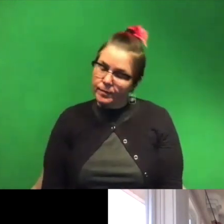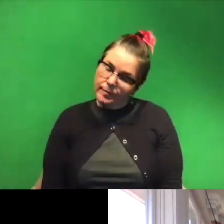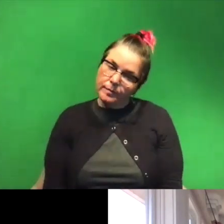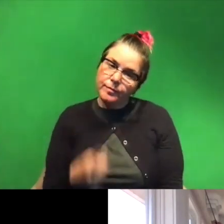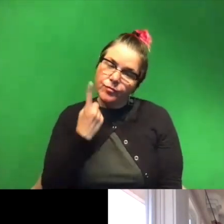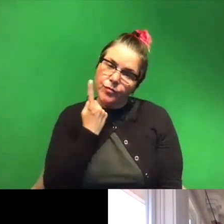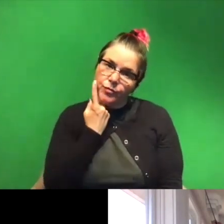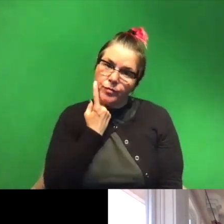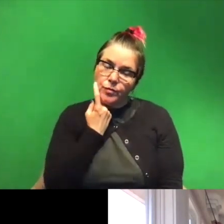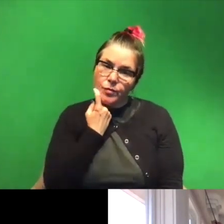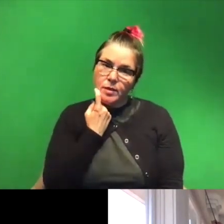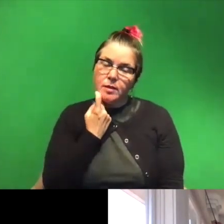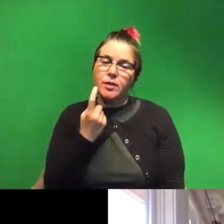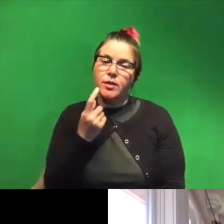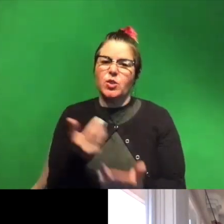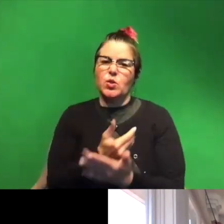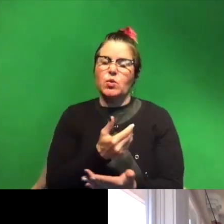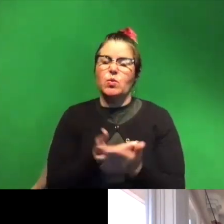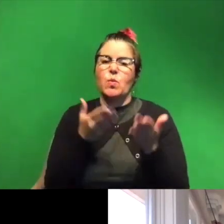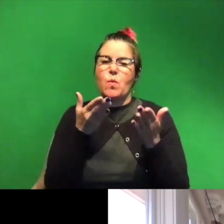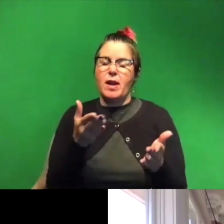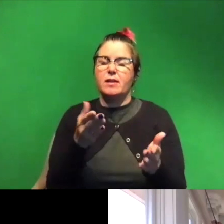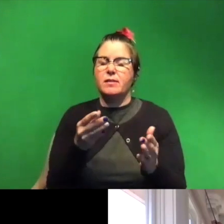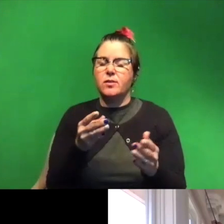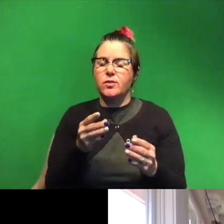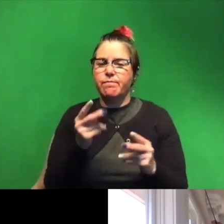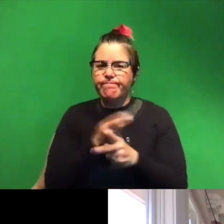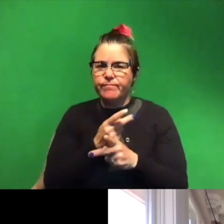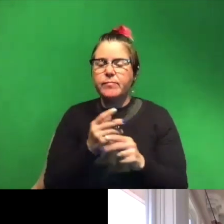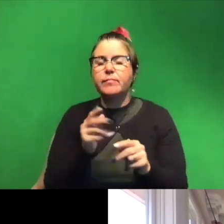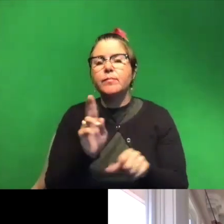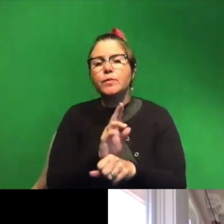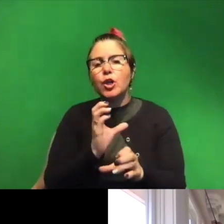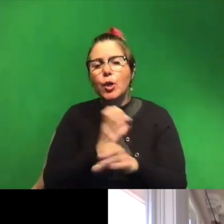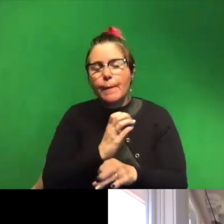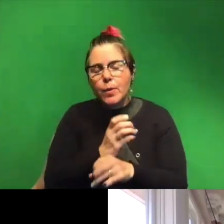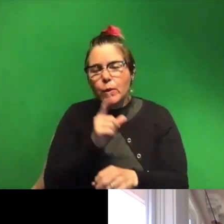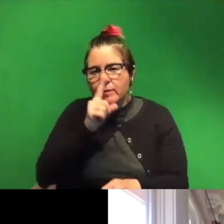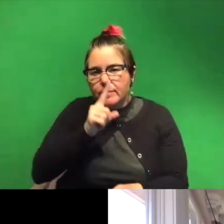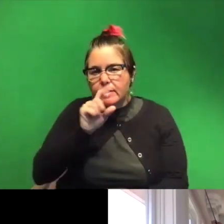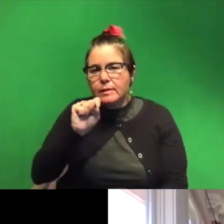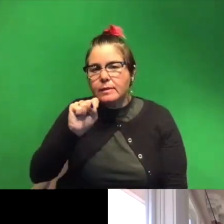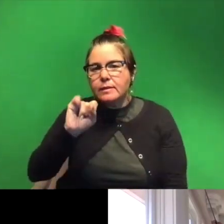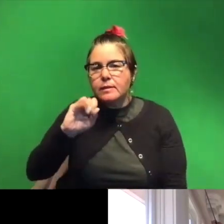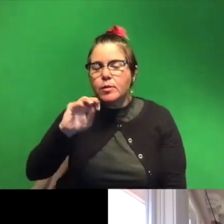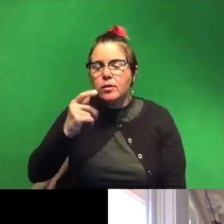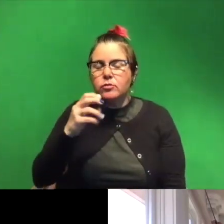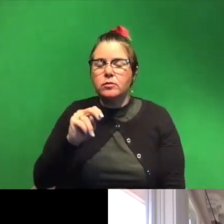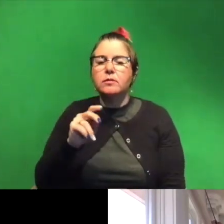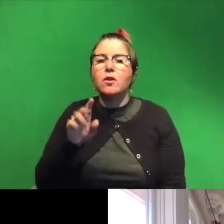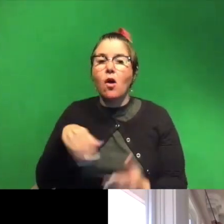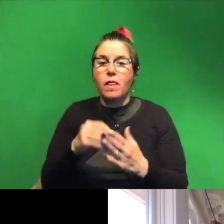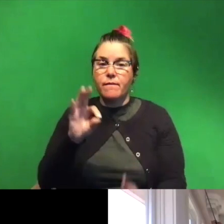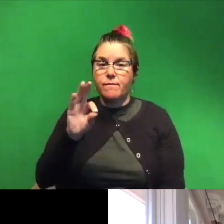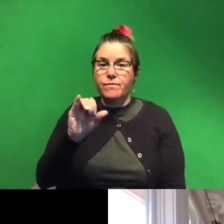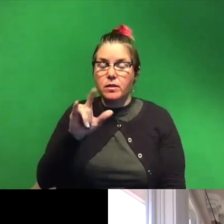Recently, there have been a lot of new ways to tell how dinosaurs looked like using computer simulations where they would take all the fossils and